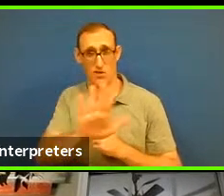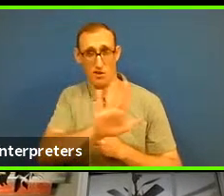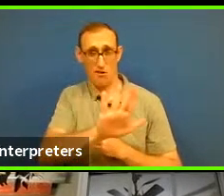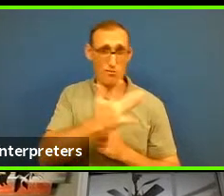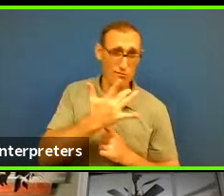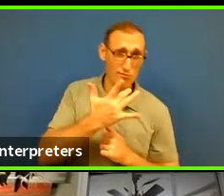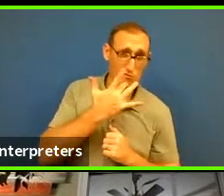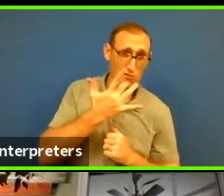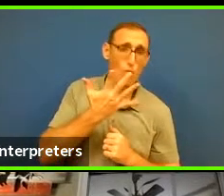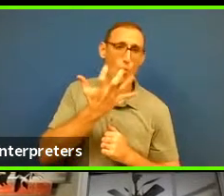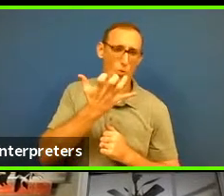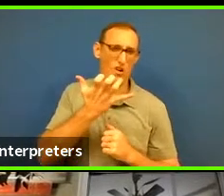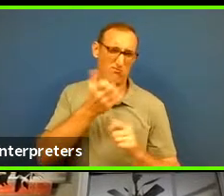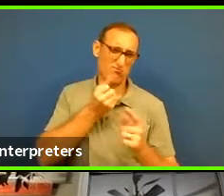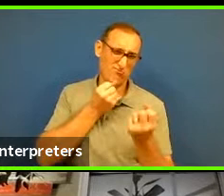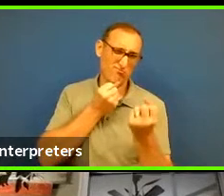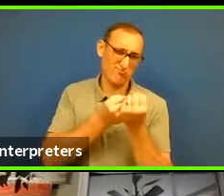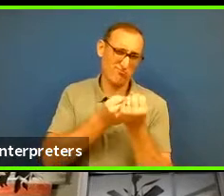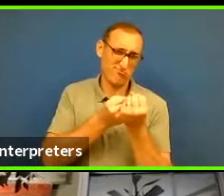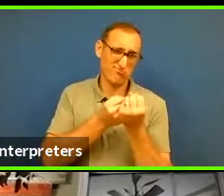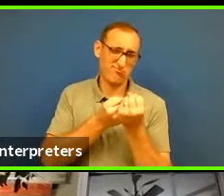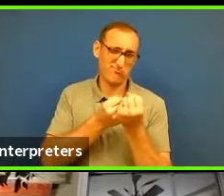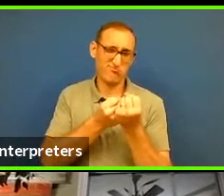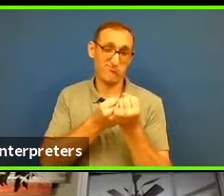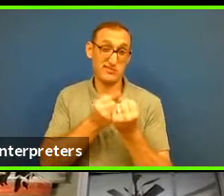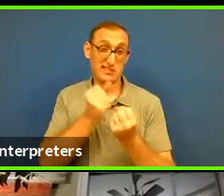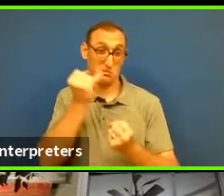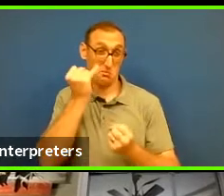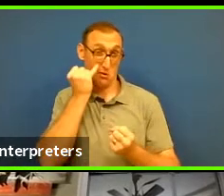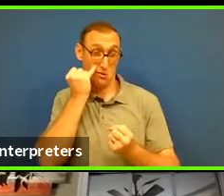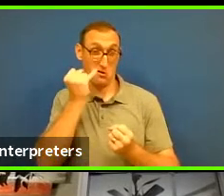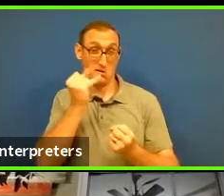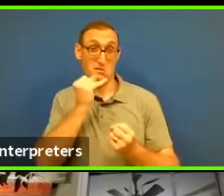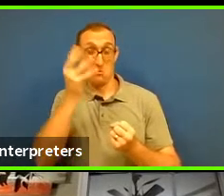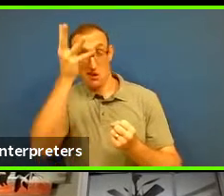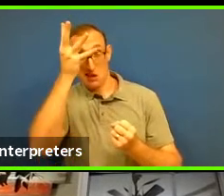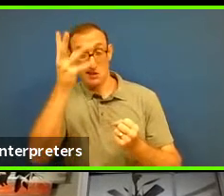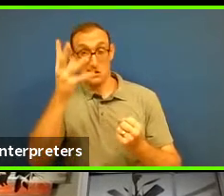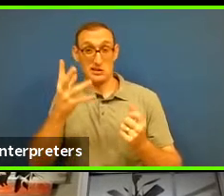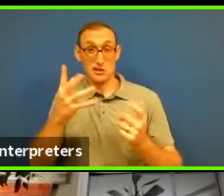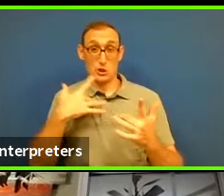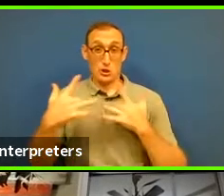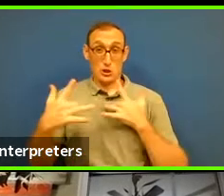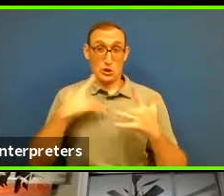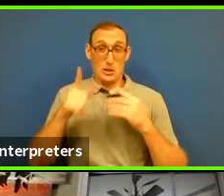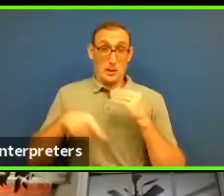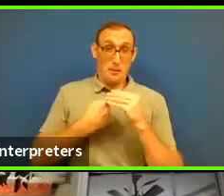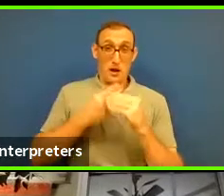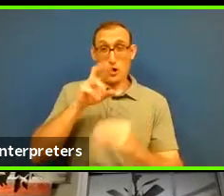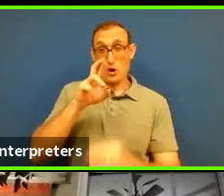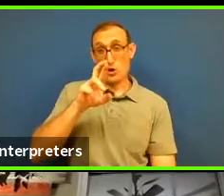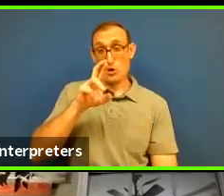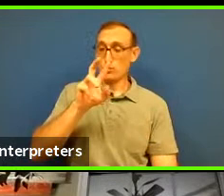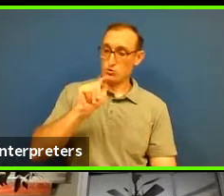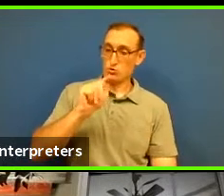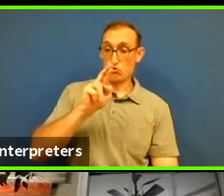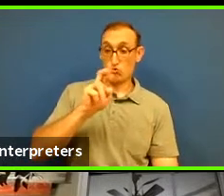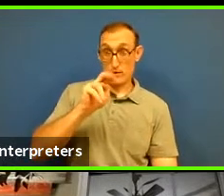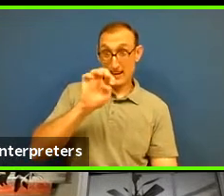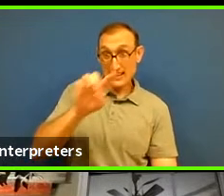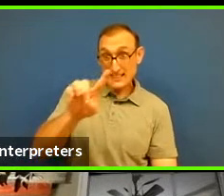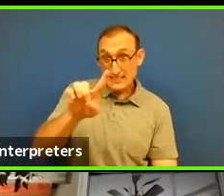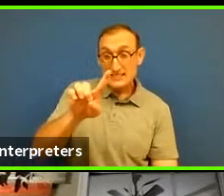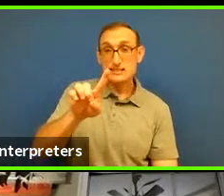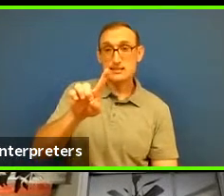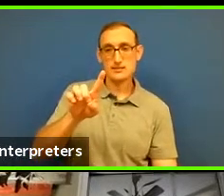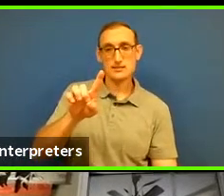and I'll say this, if a parent is having a concern based on trends, there are probably multiple parents that have that same concern,